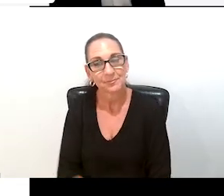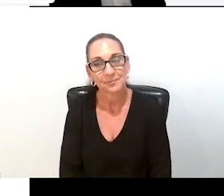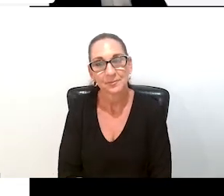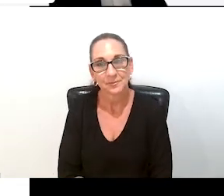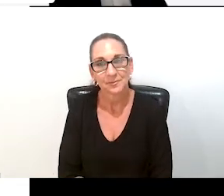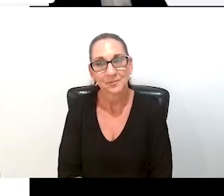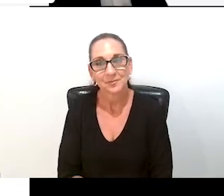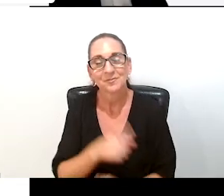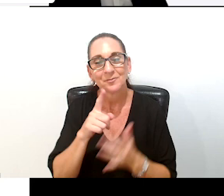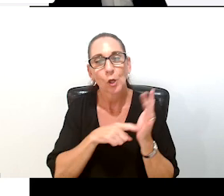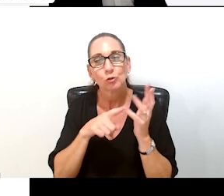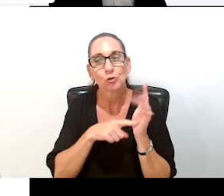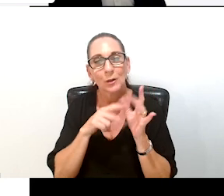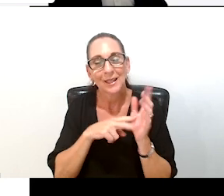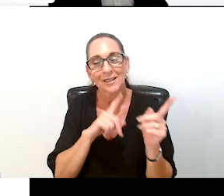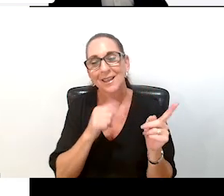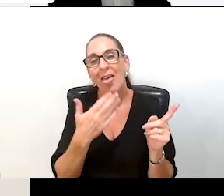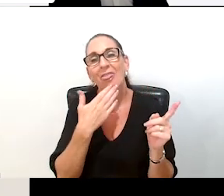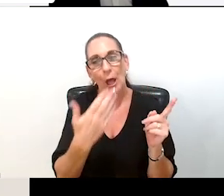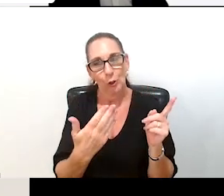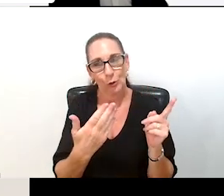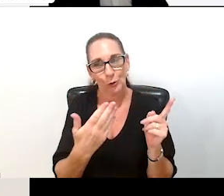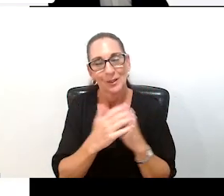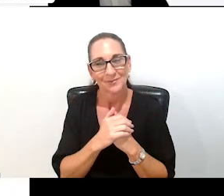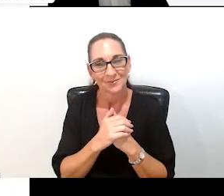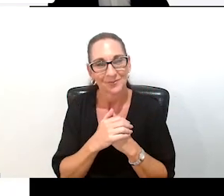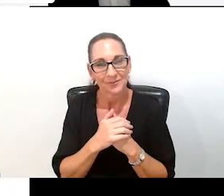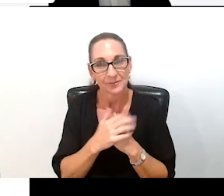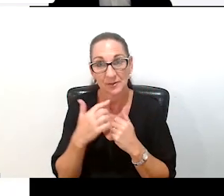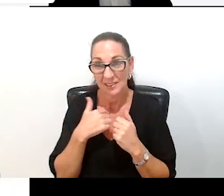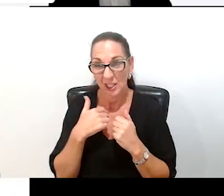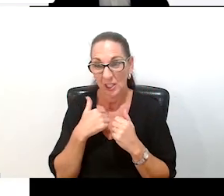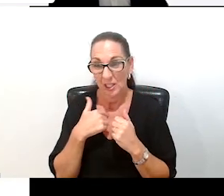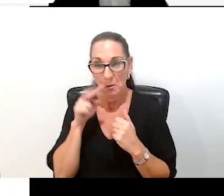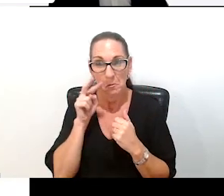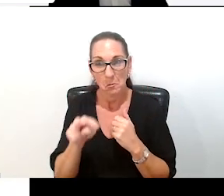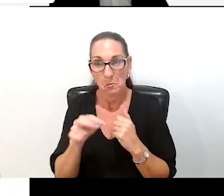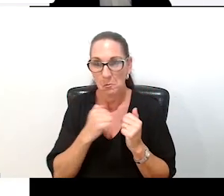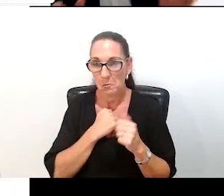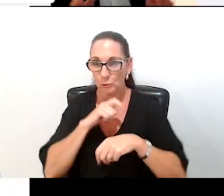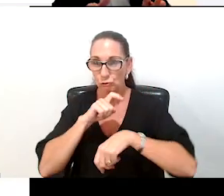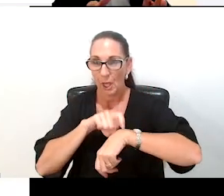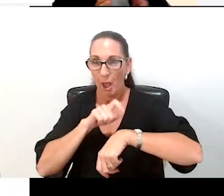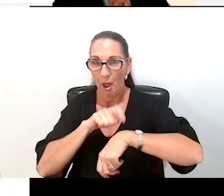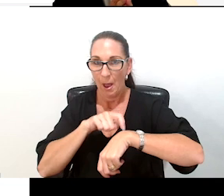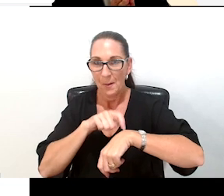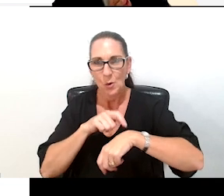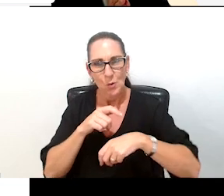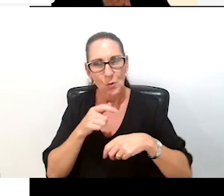Thank you, Luke. Just as chair, I would note that our time for this slot is